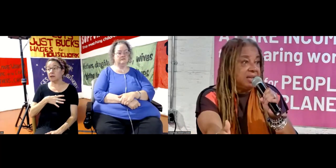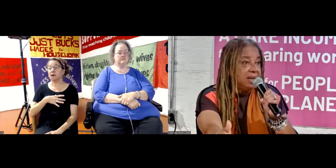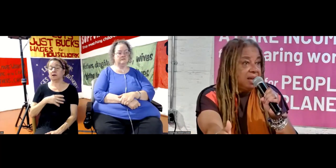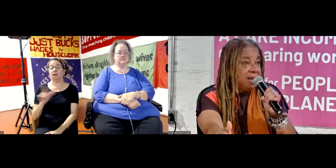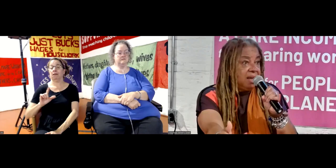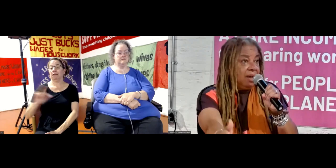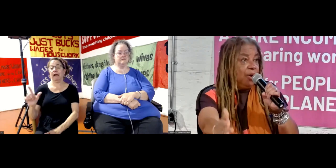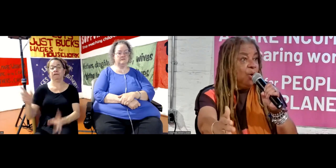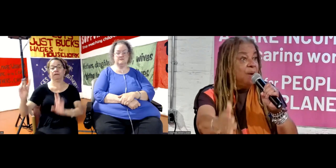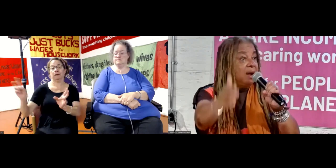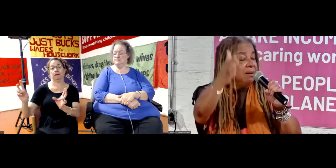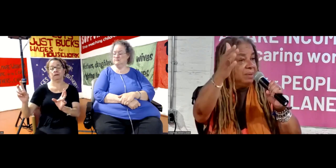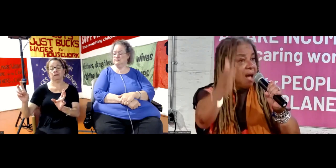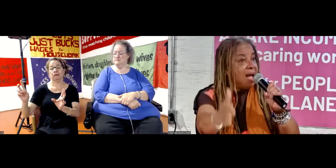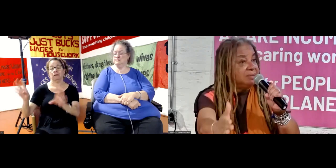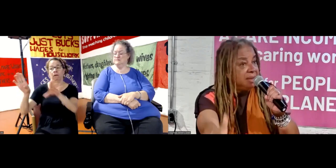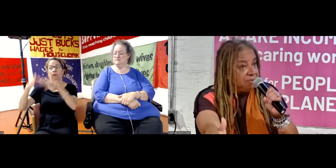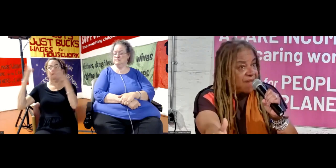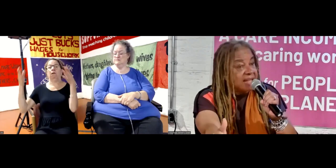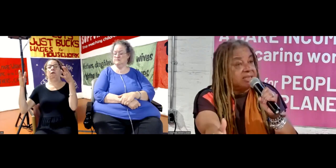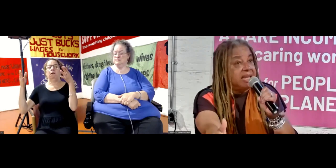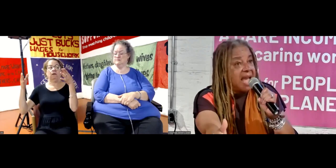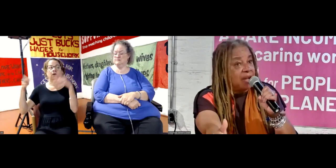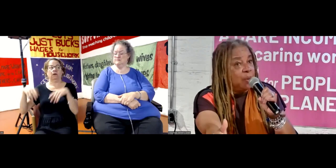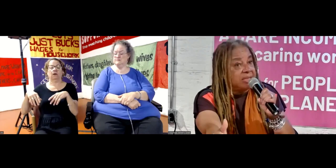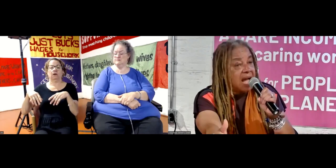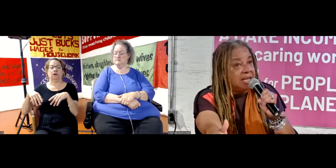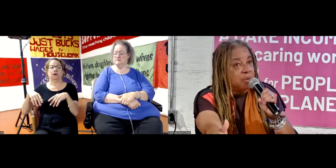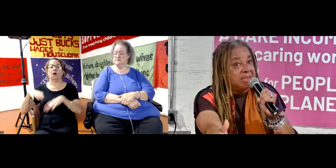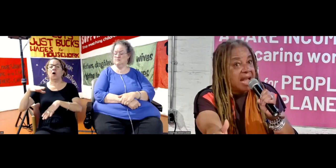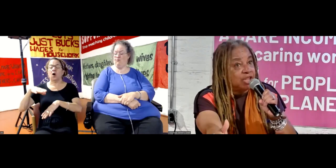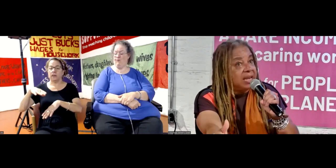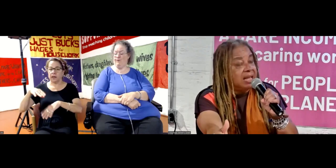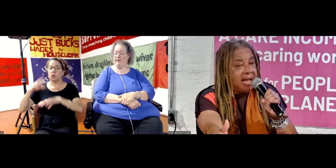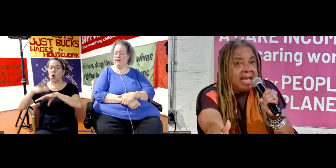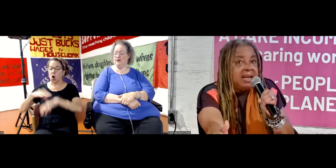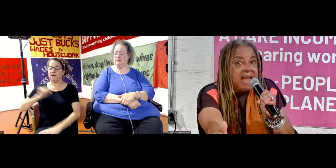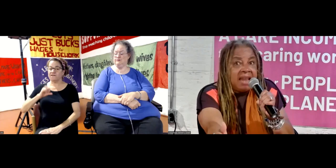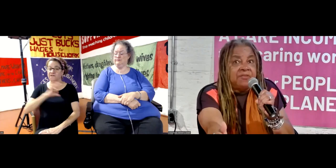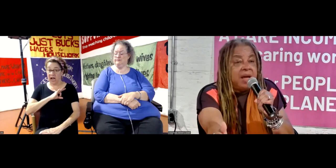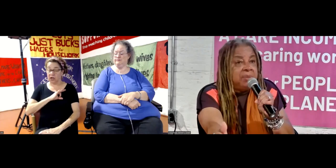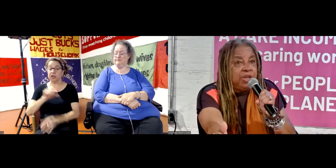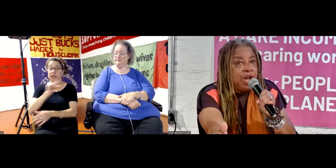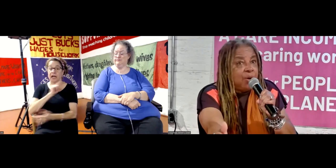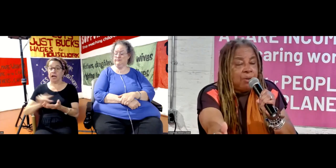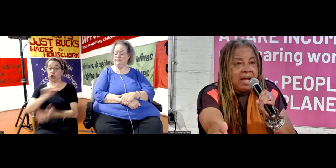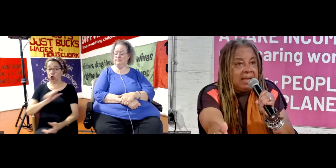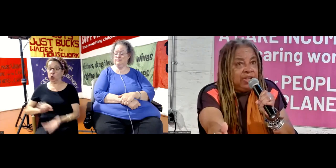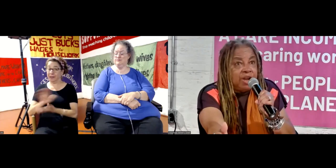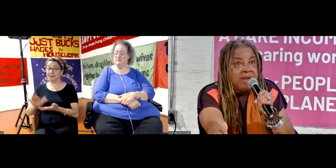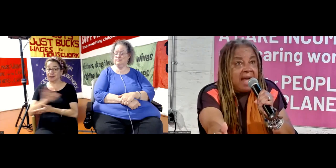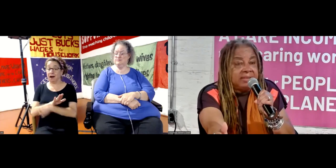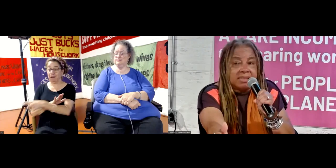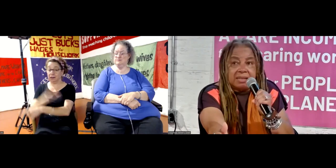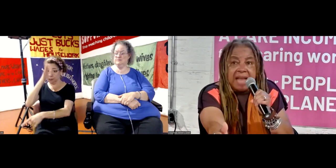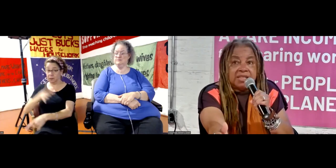left who were on faculty at Queens College Women's Action. And a lot of them,